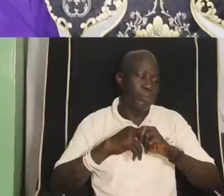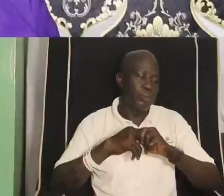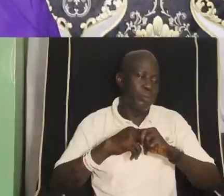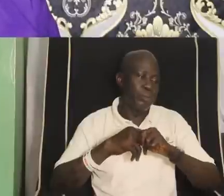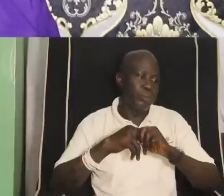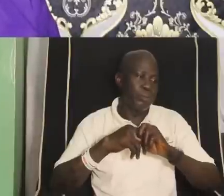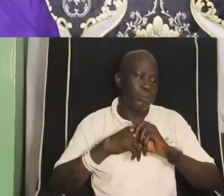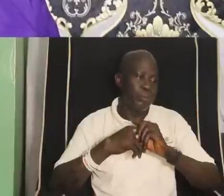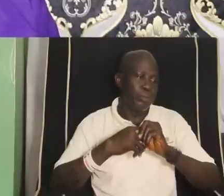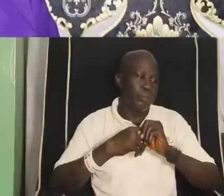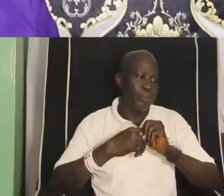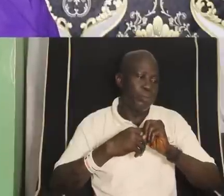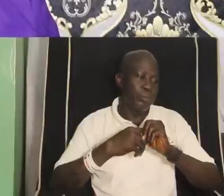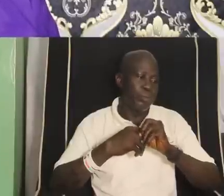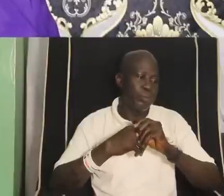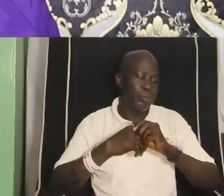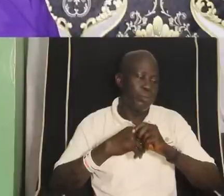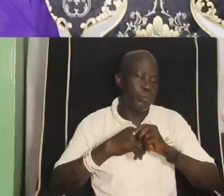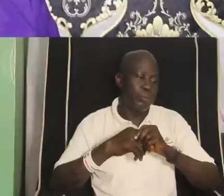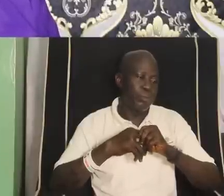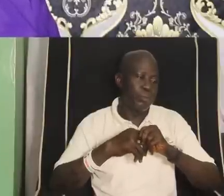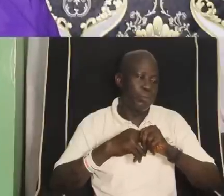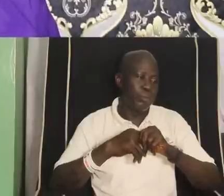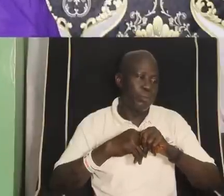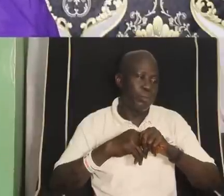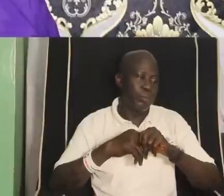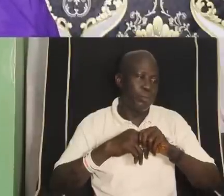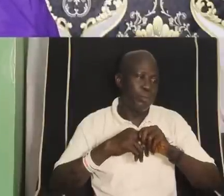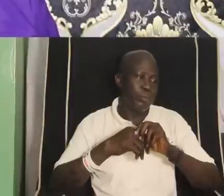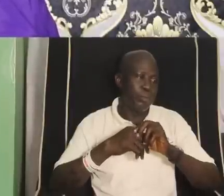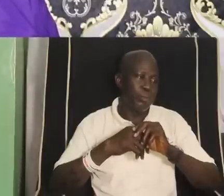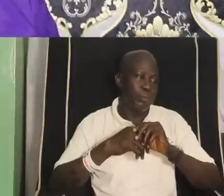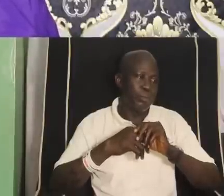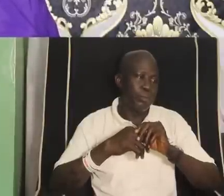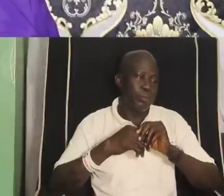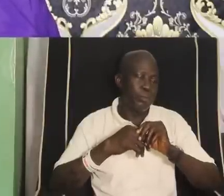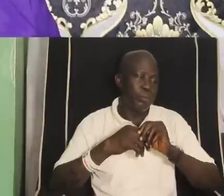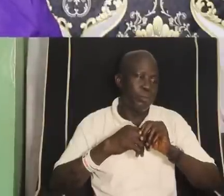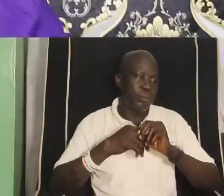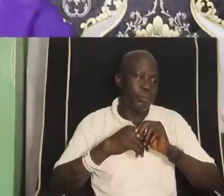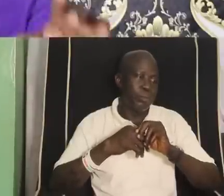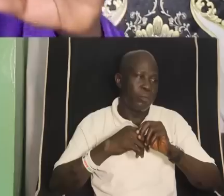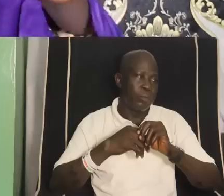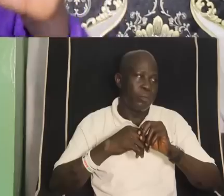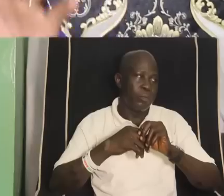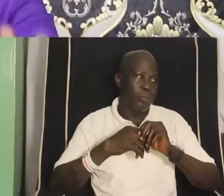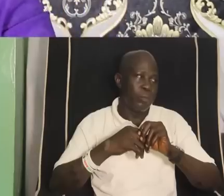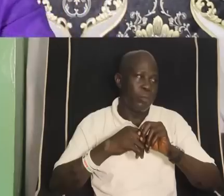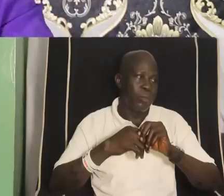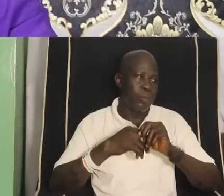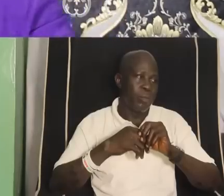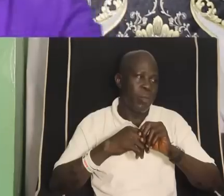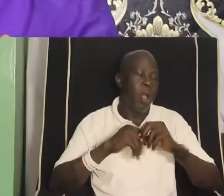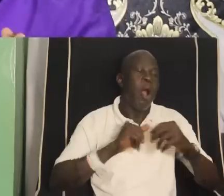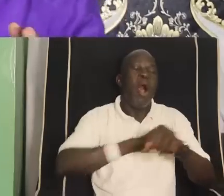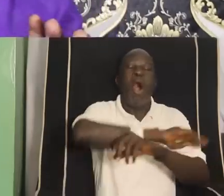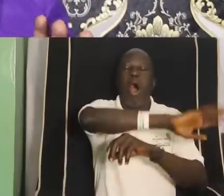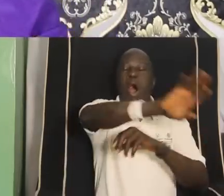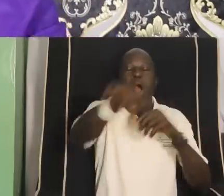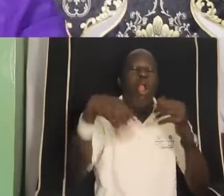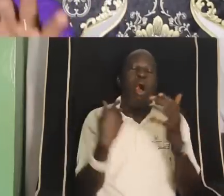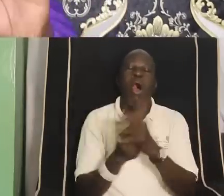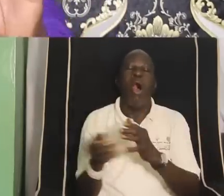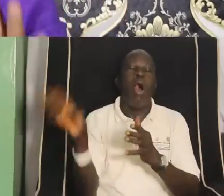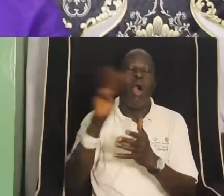bá dé. Wọ́n sì gbé wọn sókè. Wọ́n sì sunkún. Ọba àti gbogbo àwọn ìránṣẹ́ rẹ̀. Ó dẹ̀ fún wọn sí ilẹ̀ fún. Pẹ̀lú sí ìsunkún ńláńlá. And they all